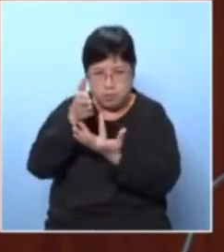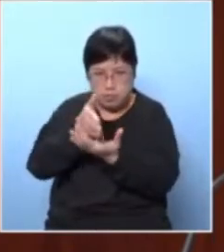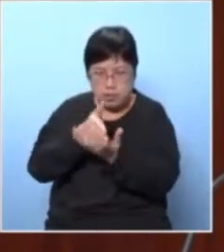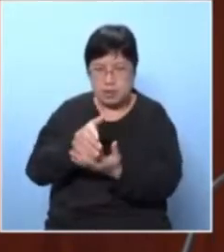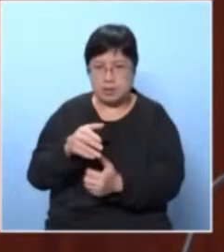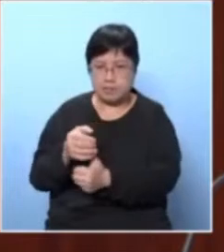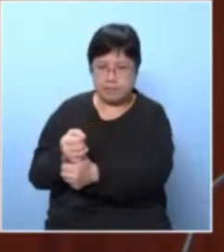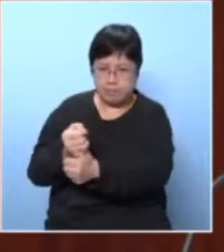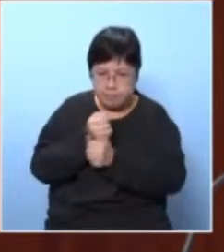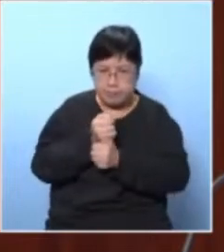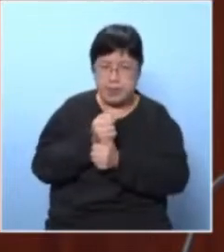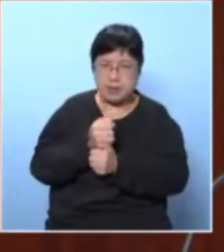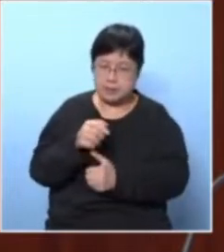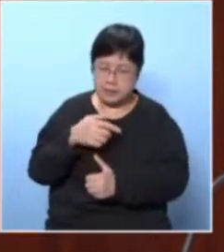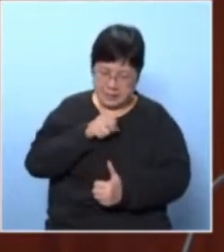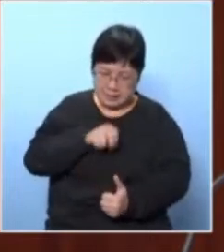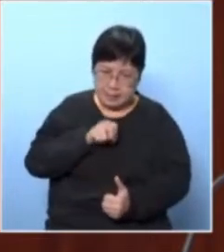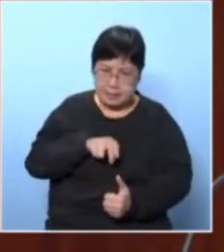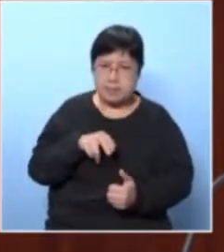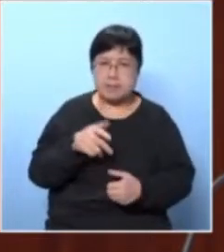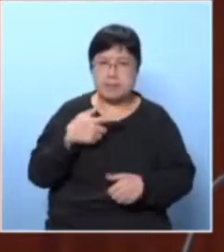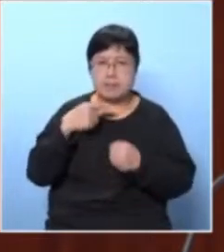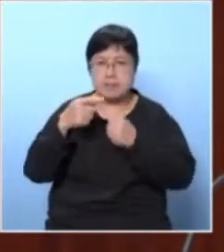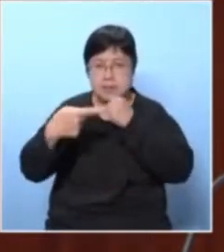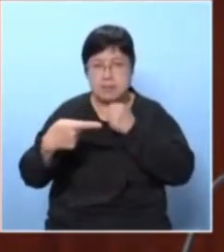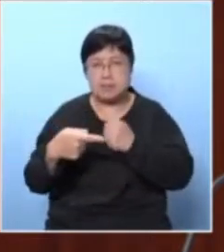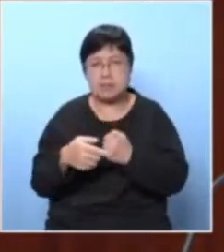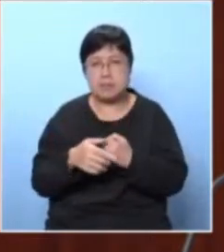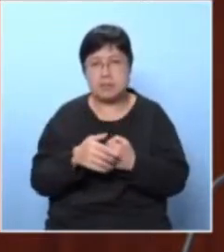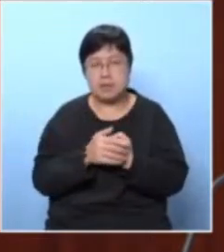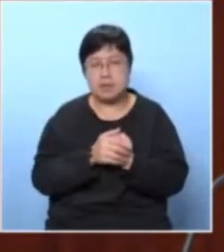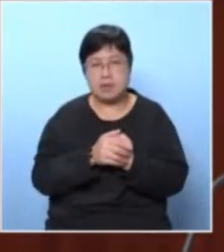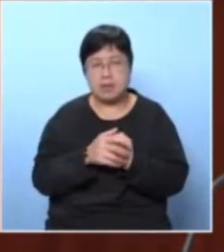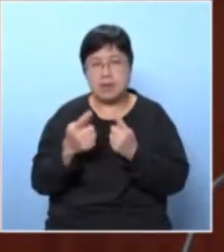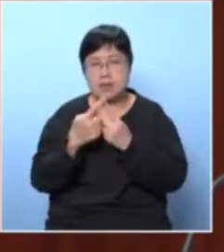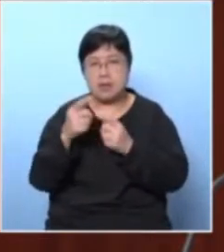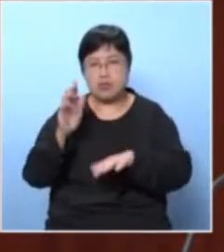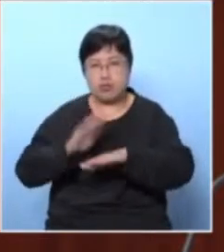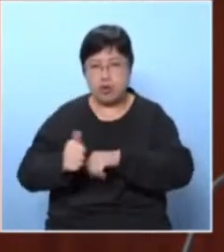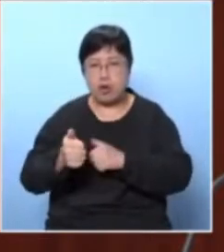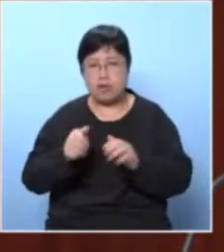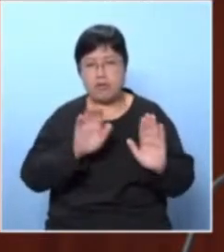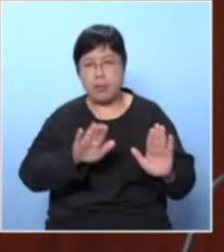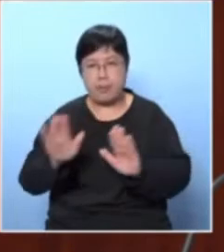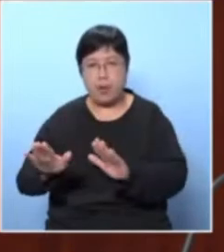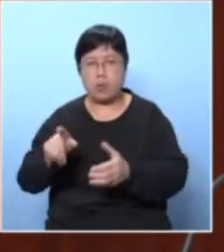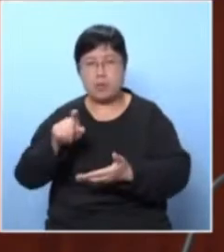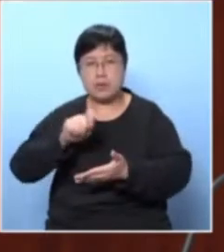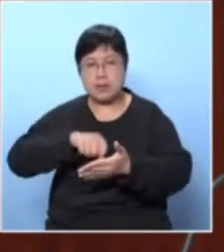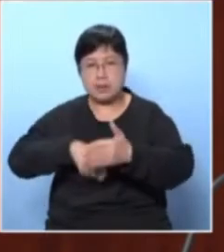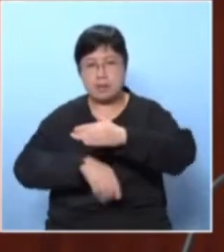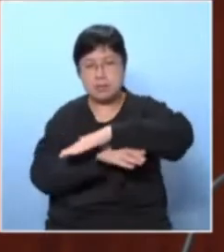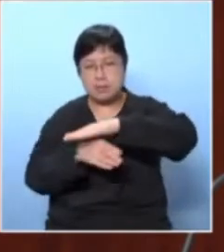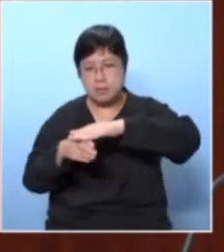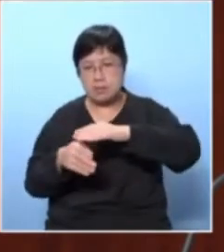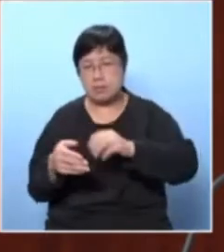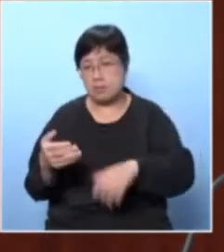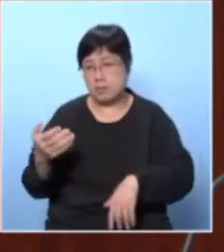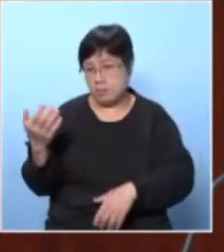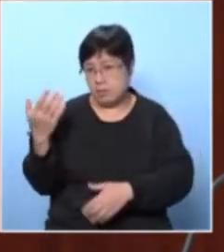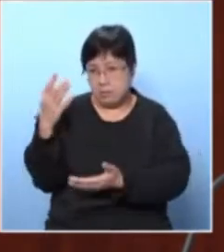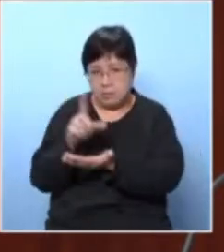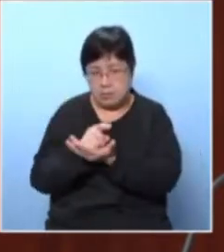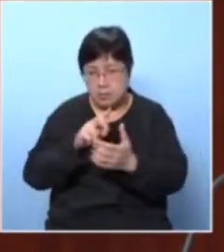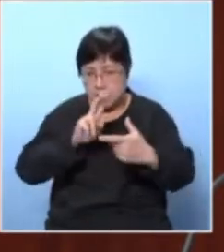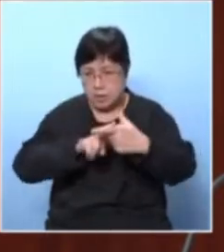talents. The government will endeavor to draw for and retain talents. We will, 1. Establish the physical office of the Hong